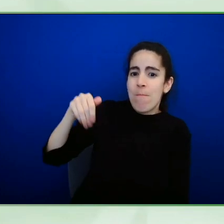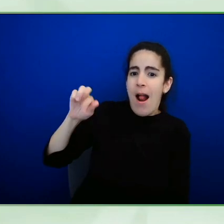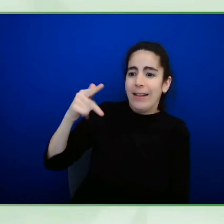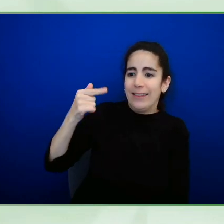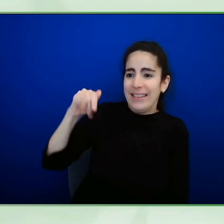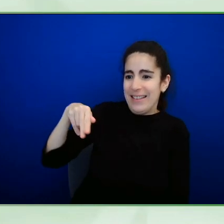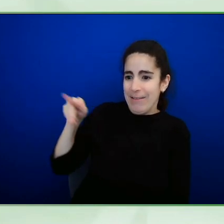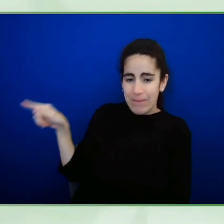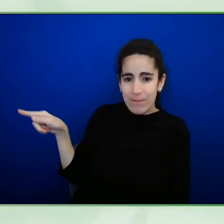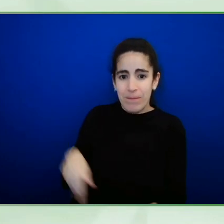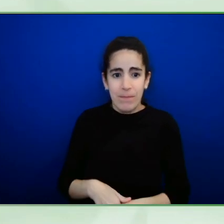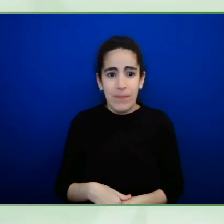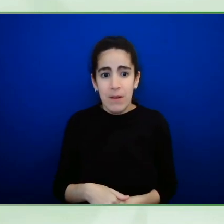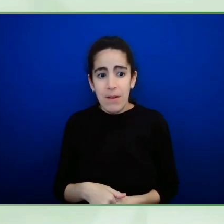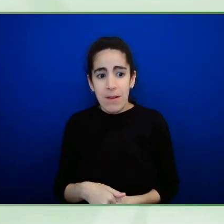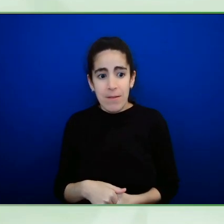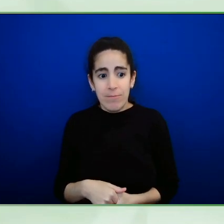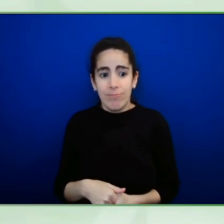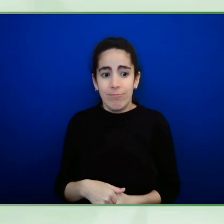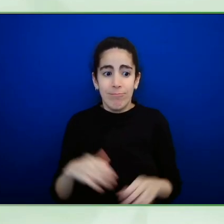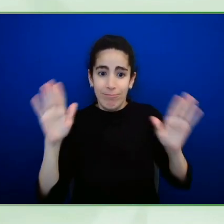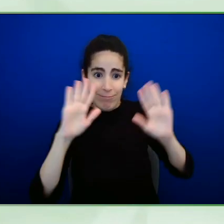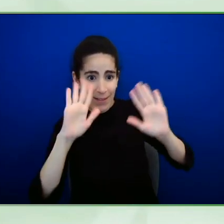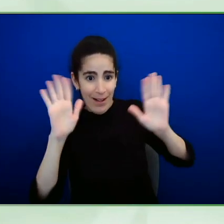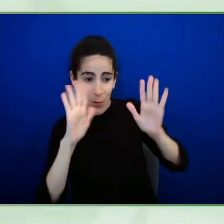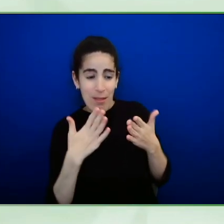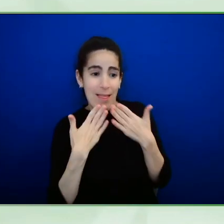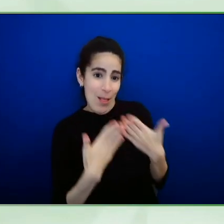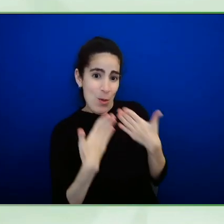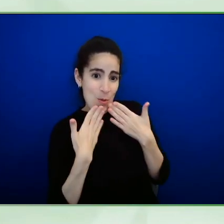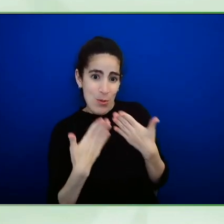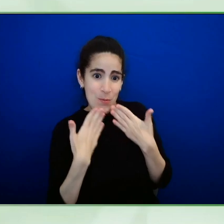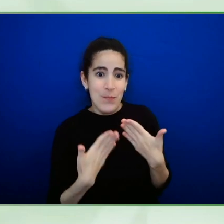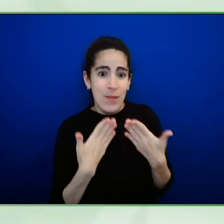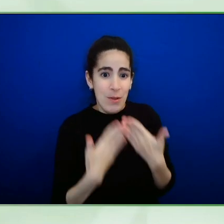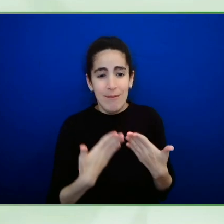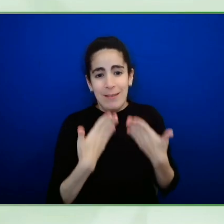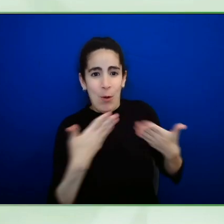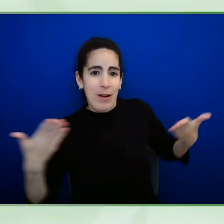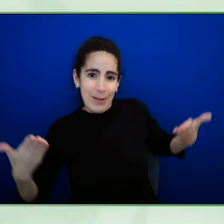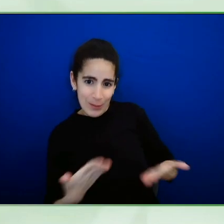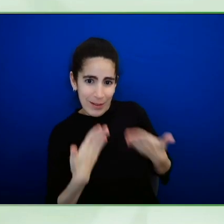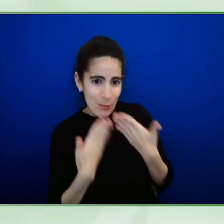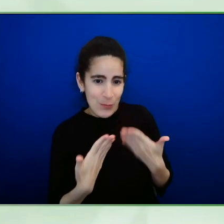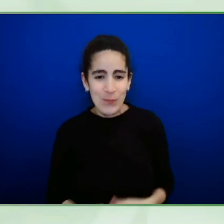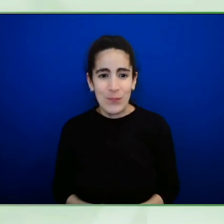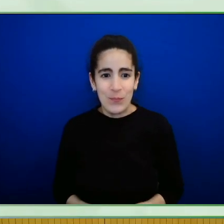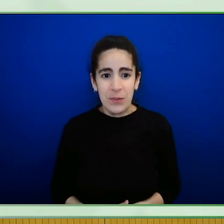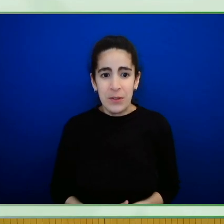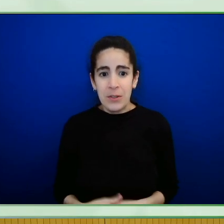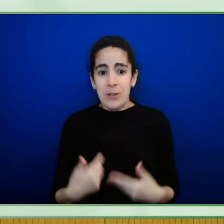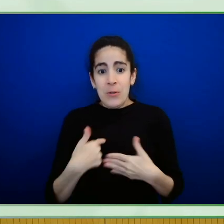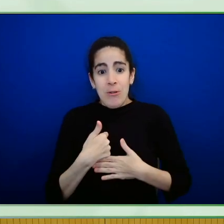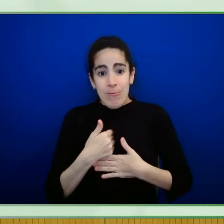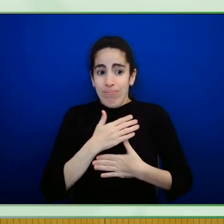Hello, thank you very much. Thanks for that introduction. I'm pretty happy to be here